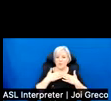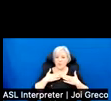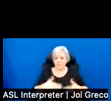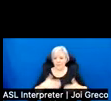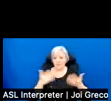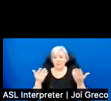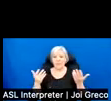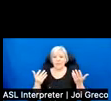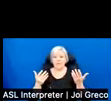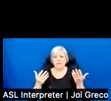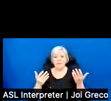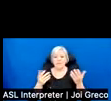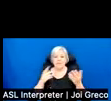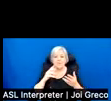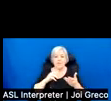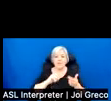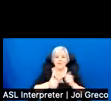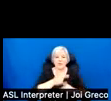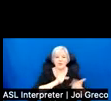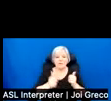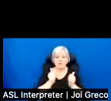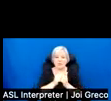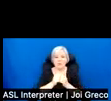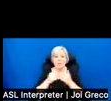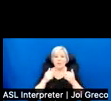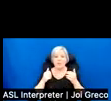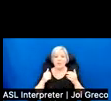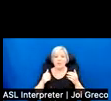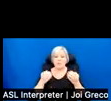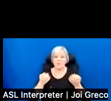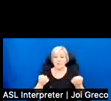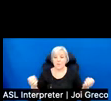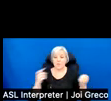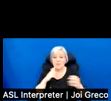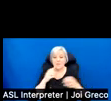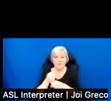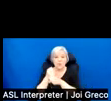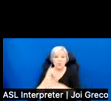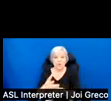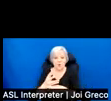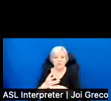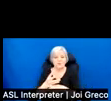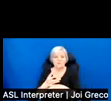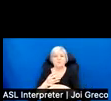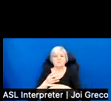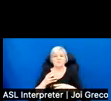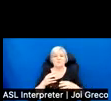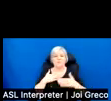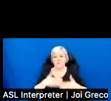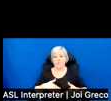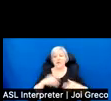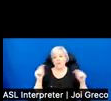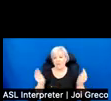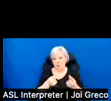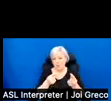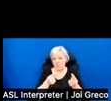you're interacting with devices that can cause rejection or inflammation or cause that body harm.